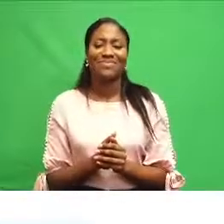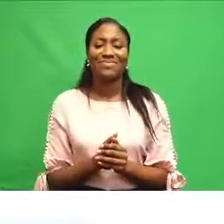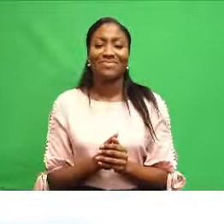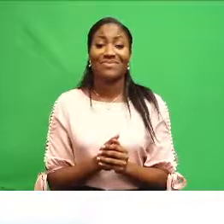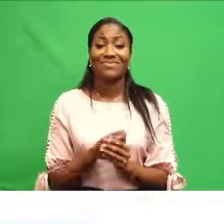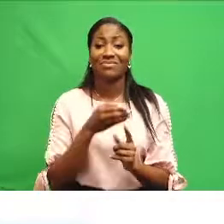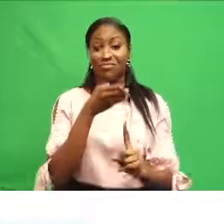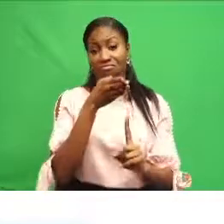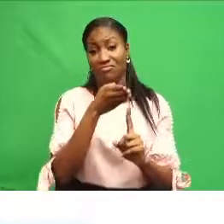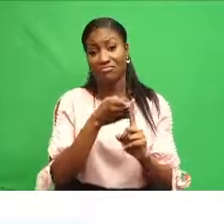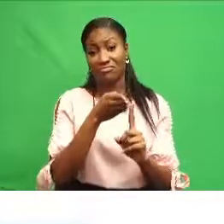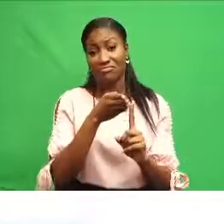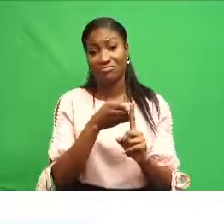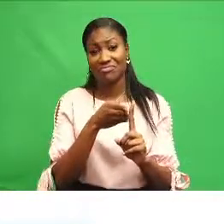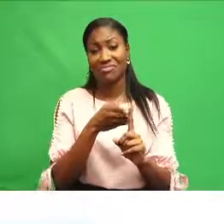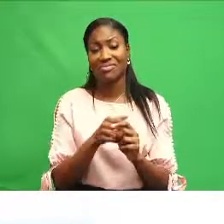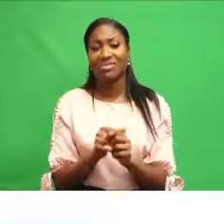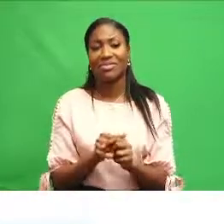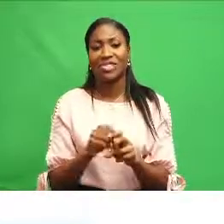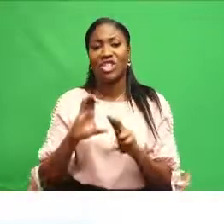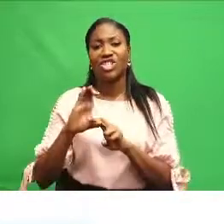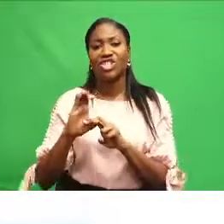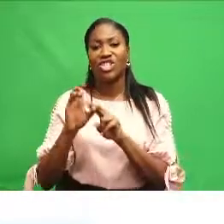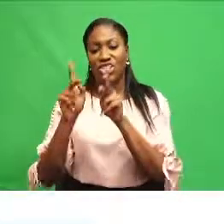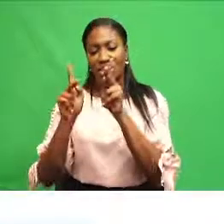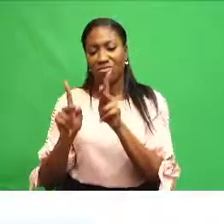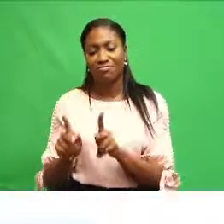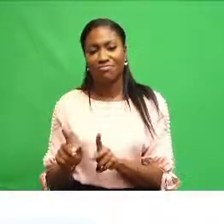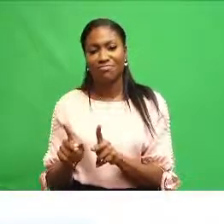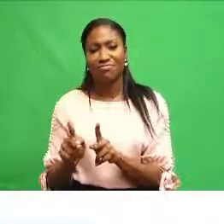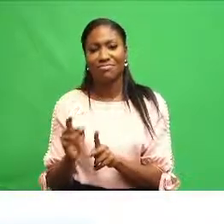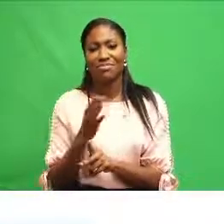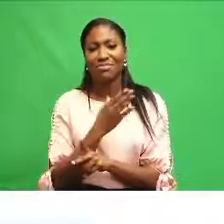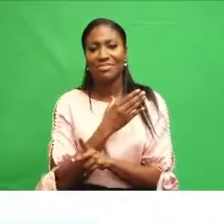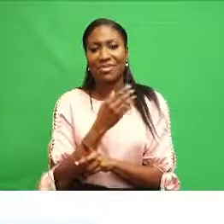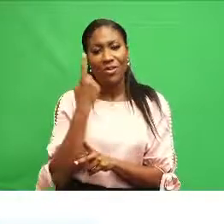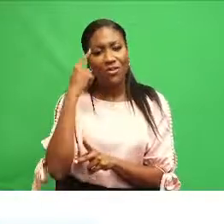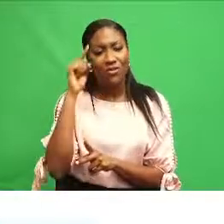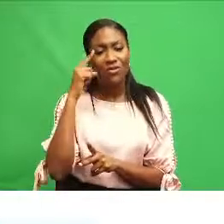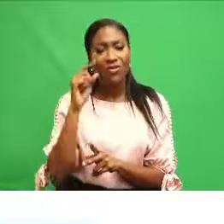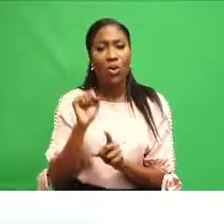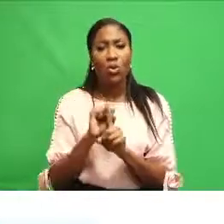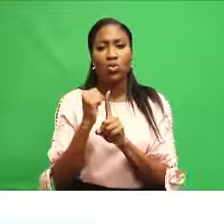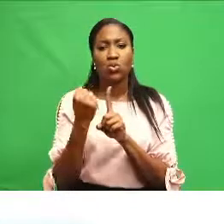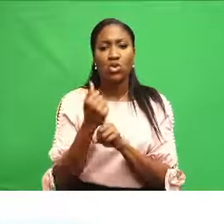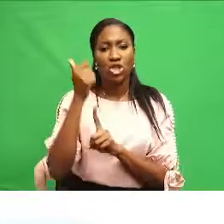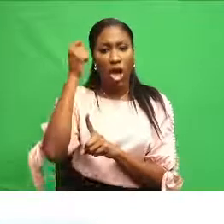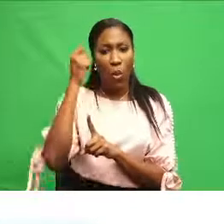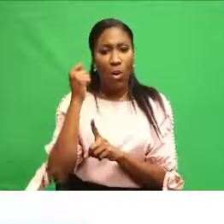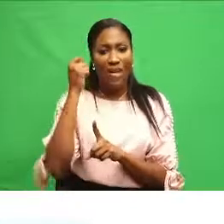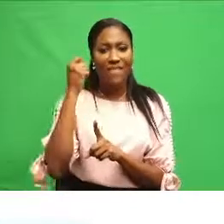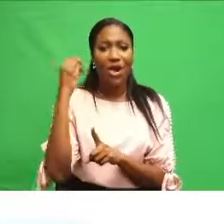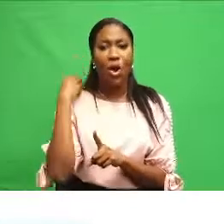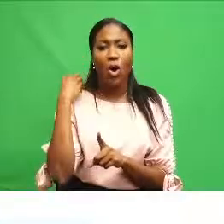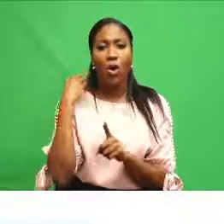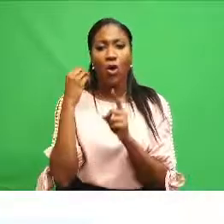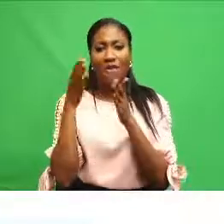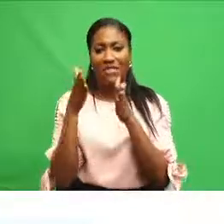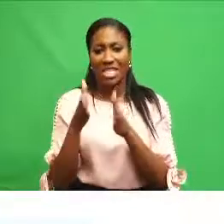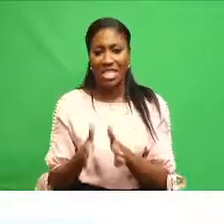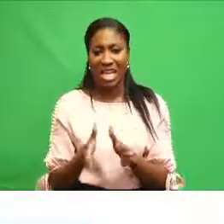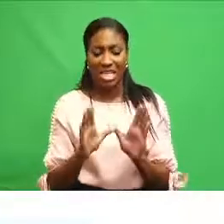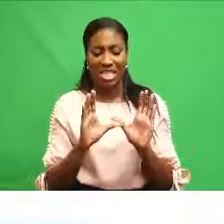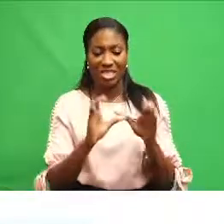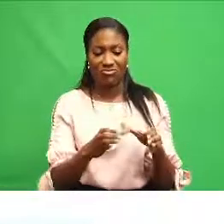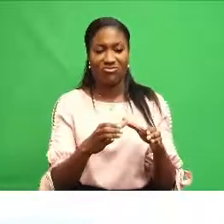Polonais also functioned as Chairman and General Counsel Representative of the Social Welfare Officers Section under the